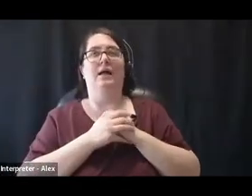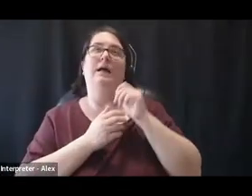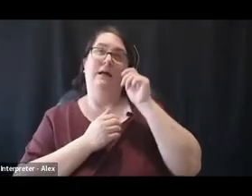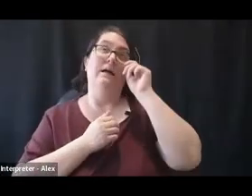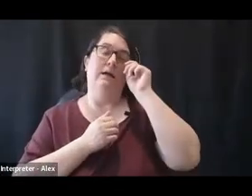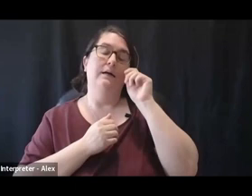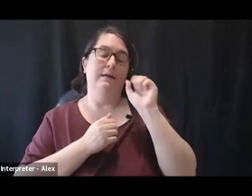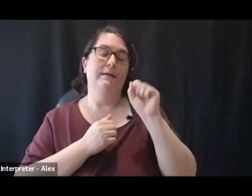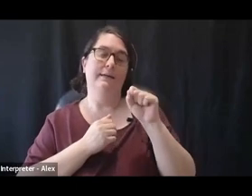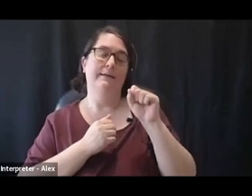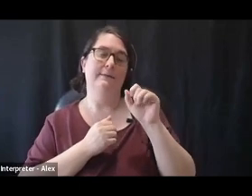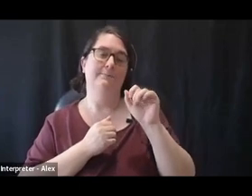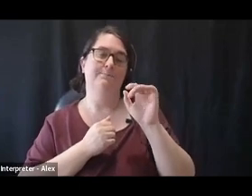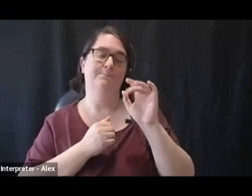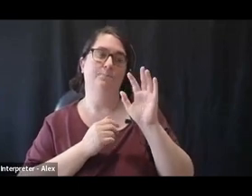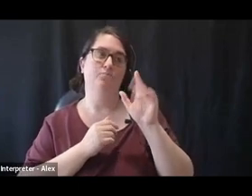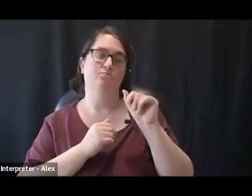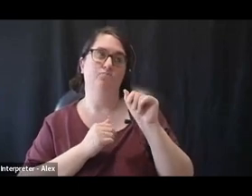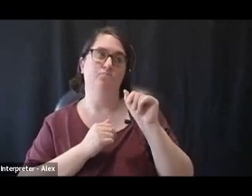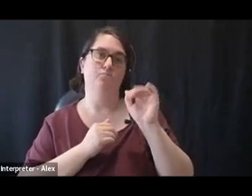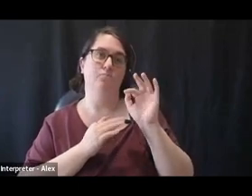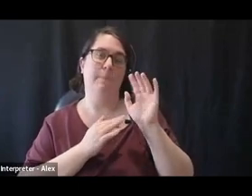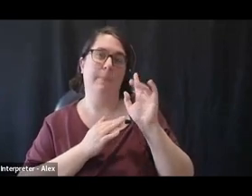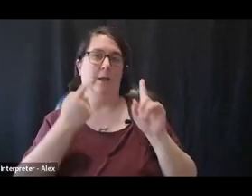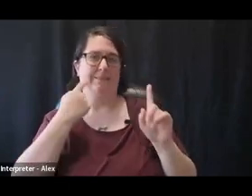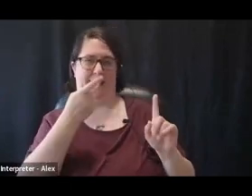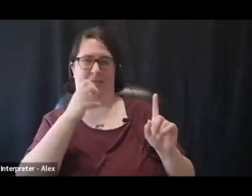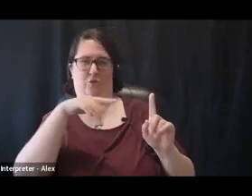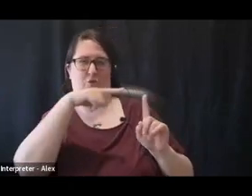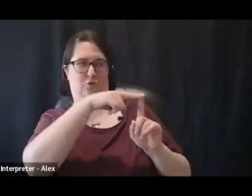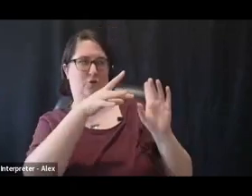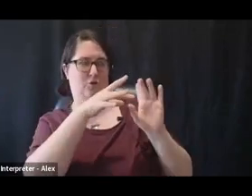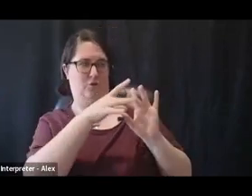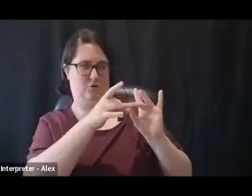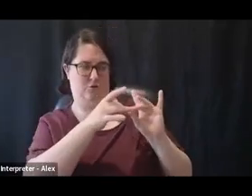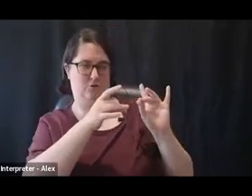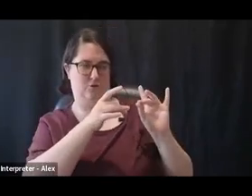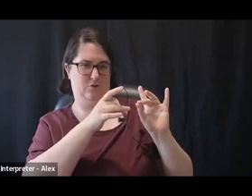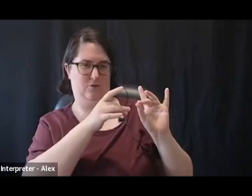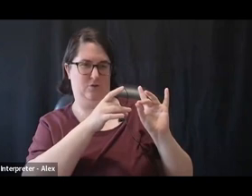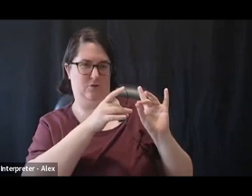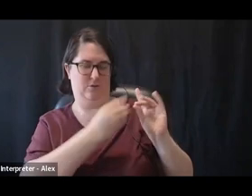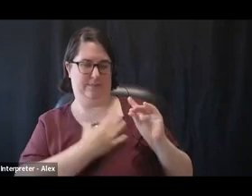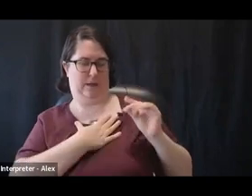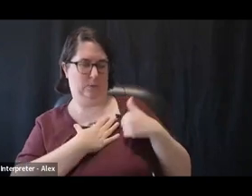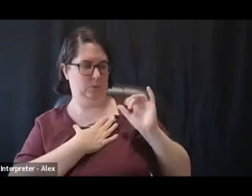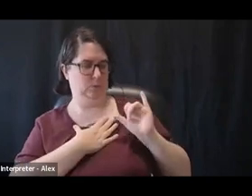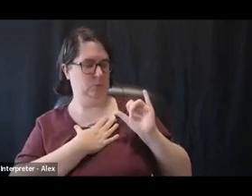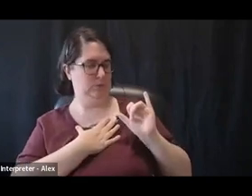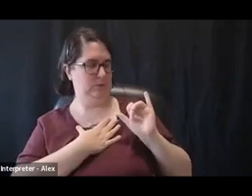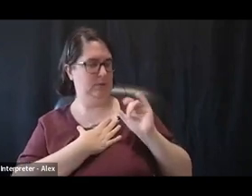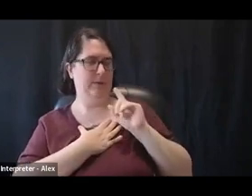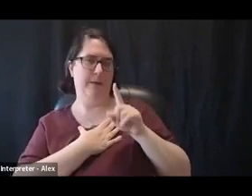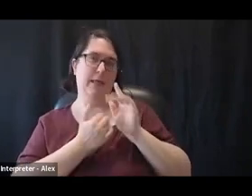to touch on something that Heather just kind of inspired in me here was that